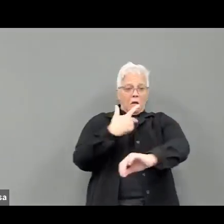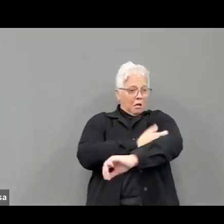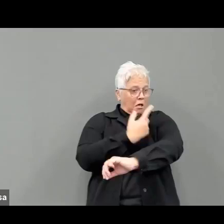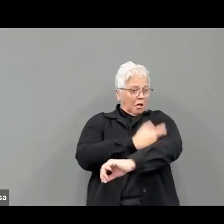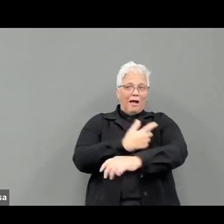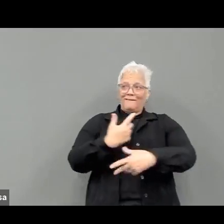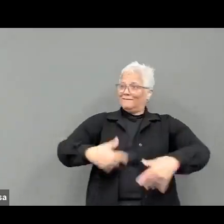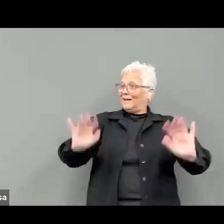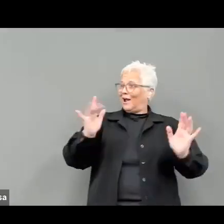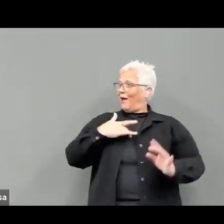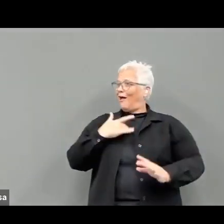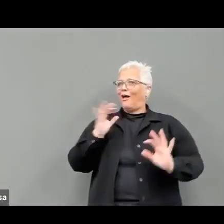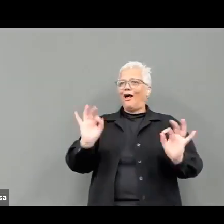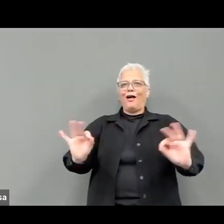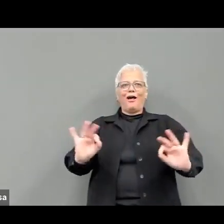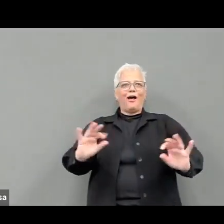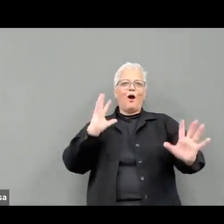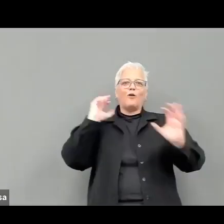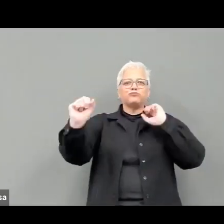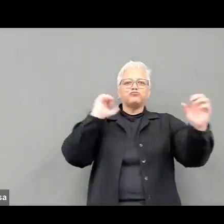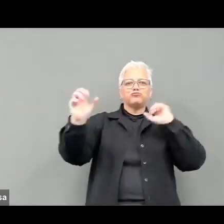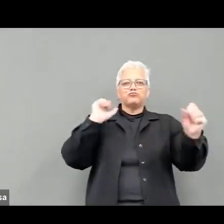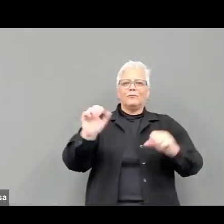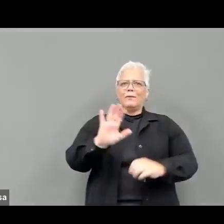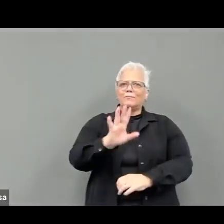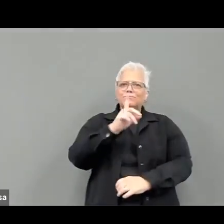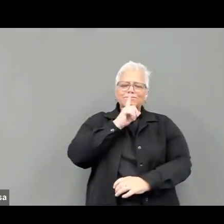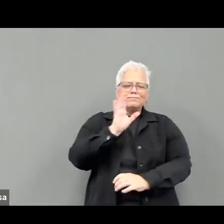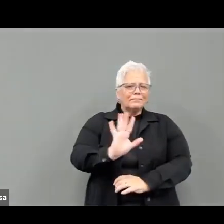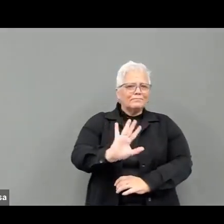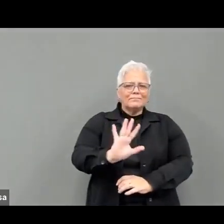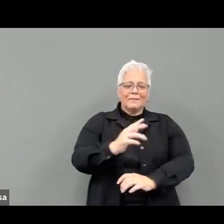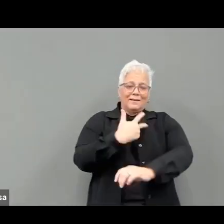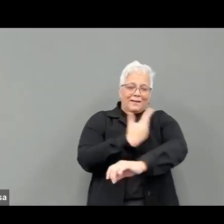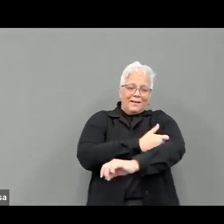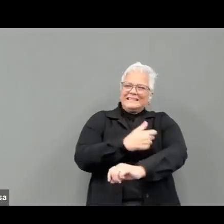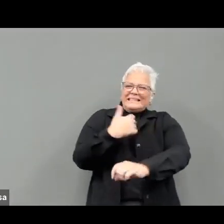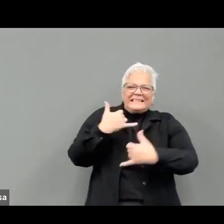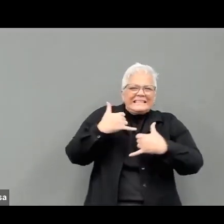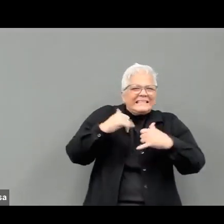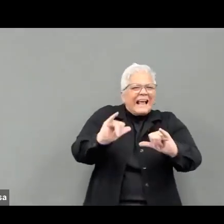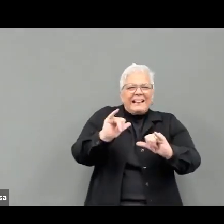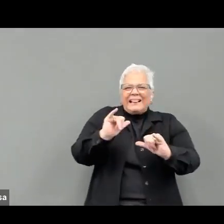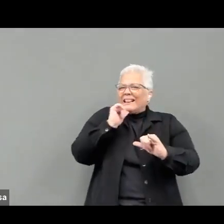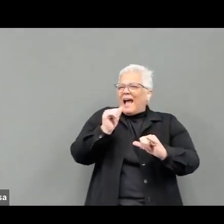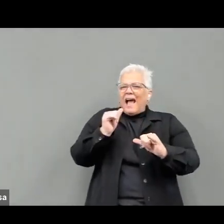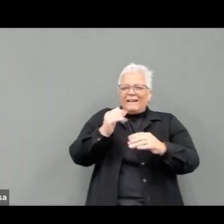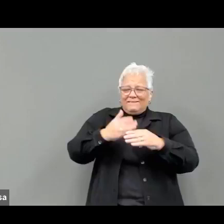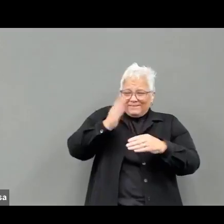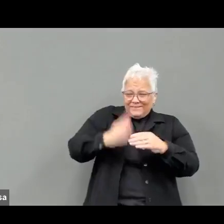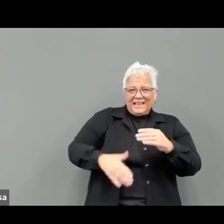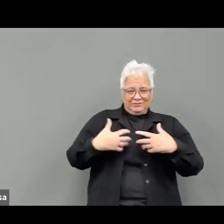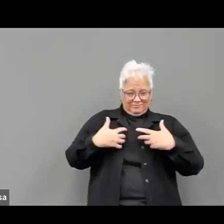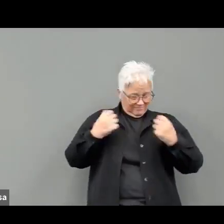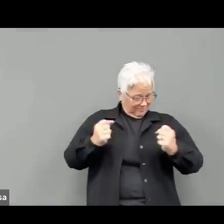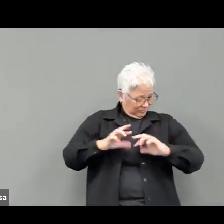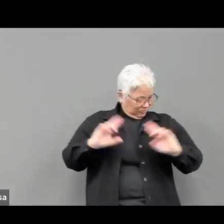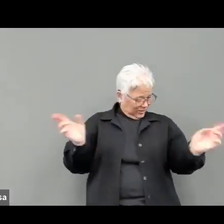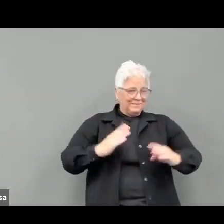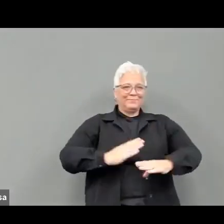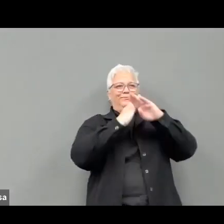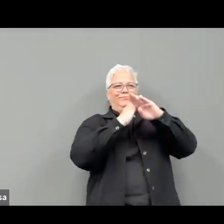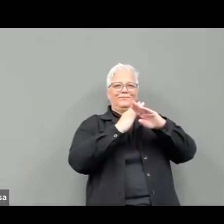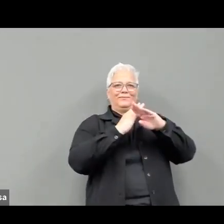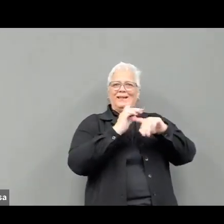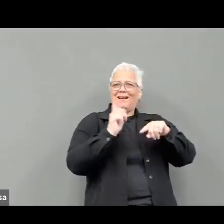not have the immune protection that it offers. This means that our tried and true measures to prevent it are still critically important. The safest